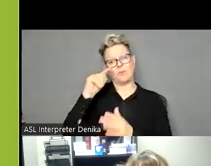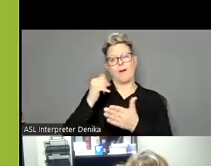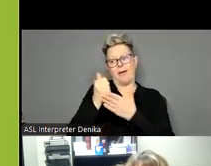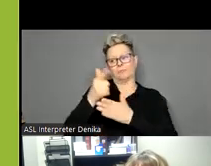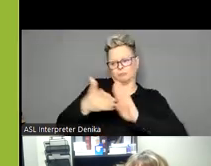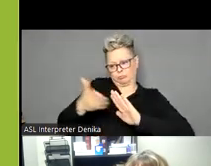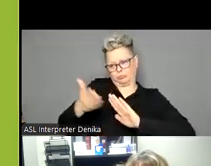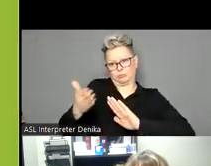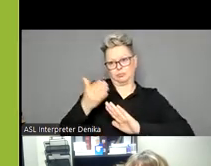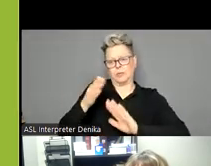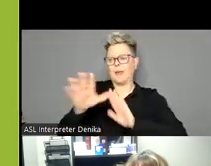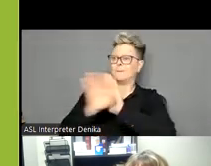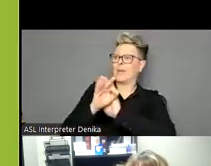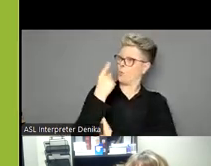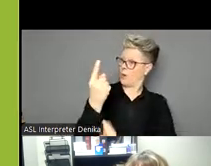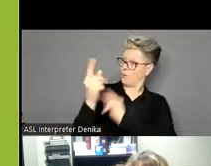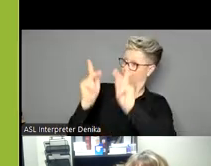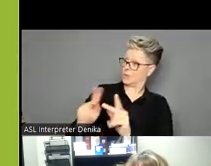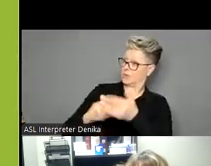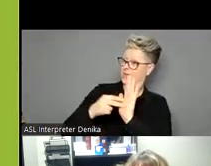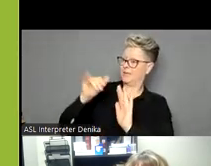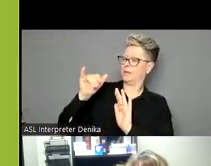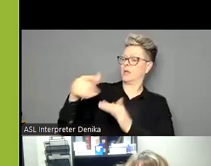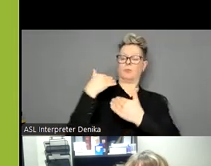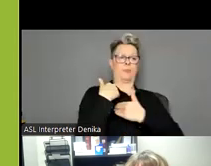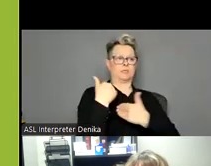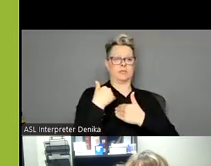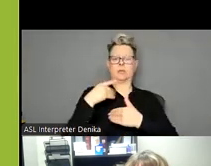someone specifically can just make that whole process easier.